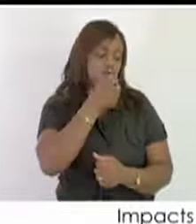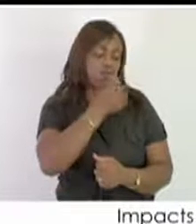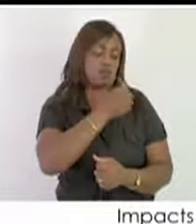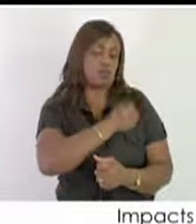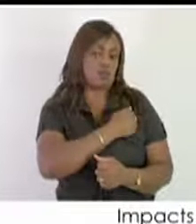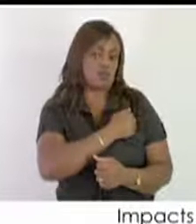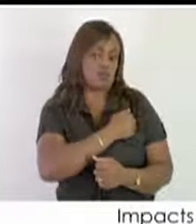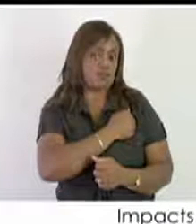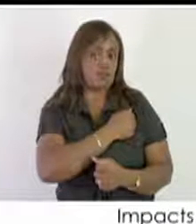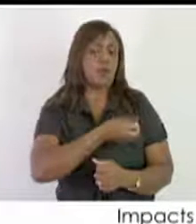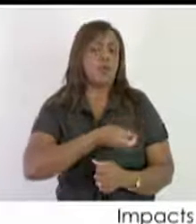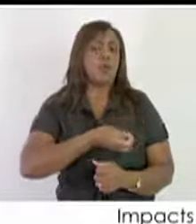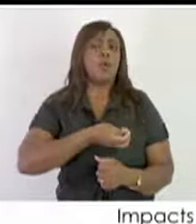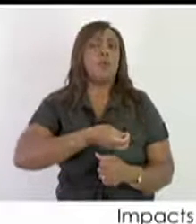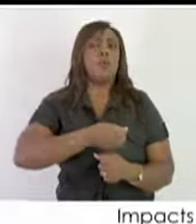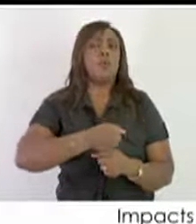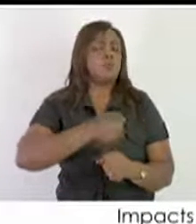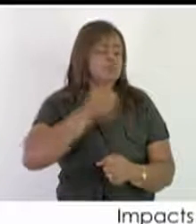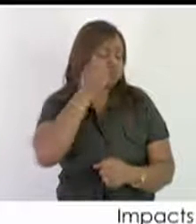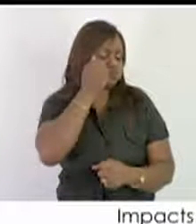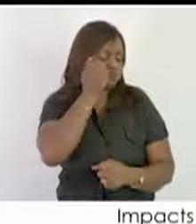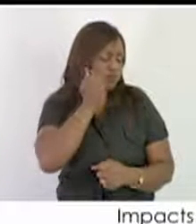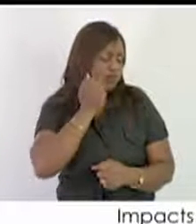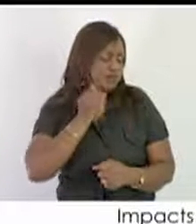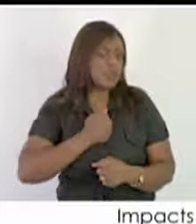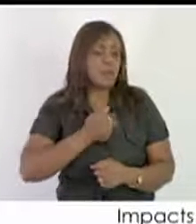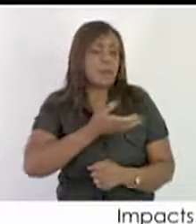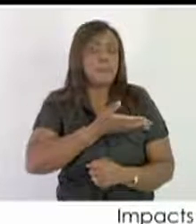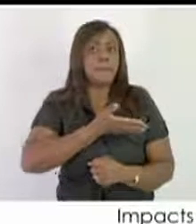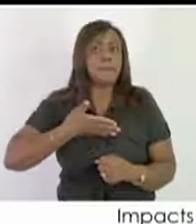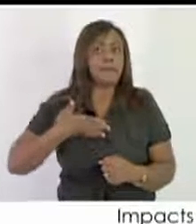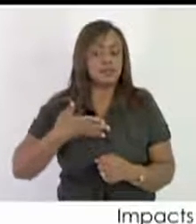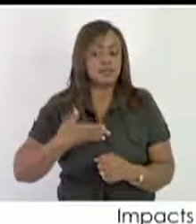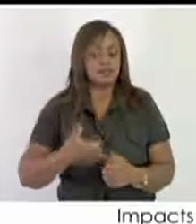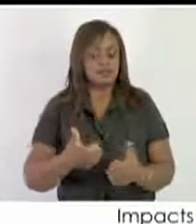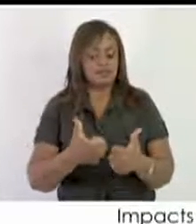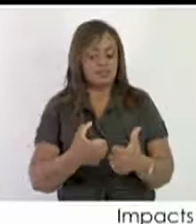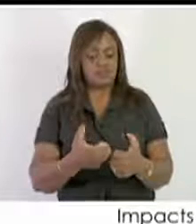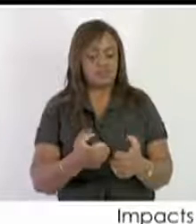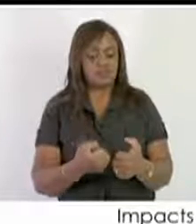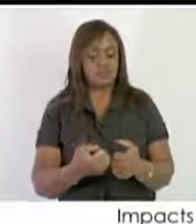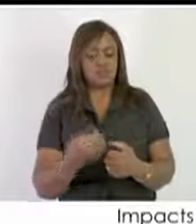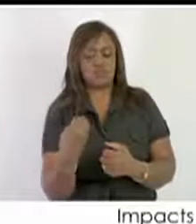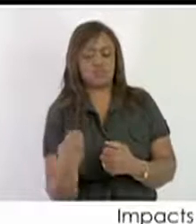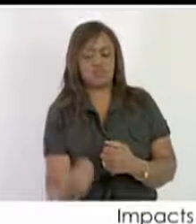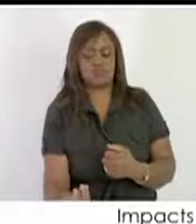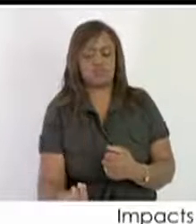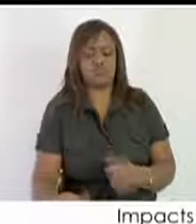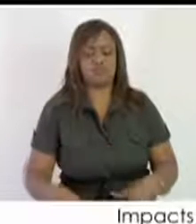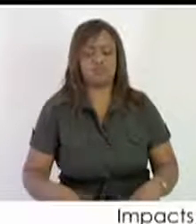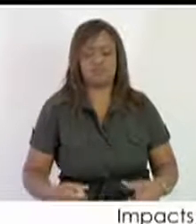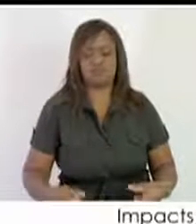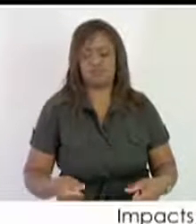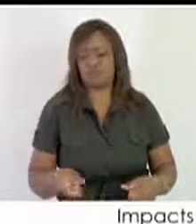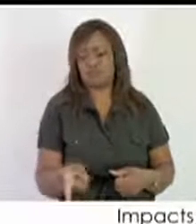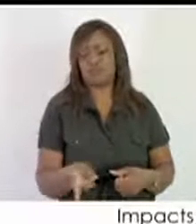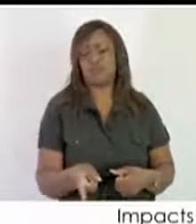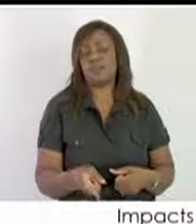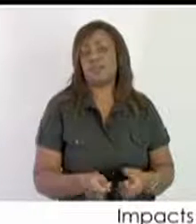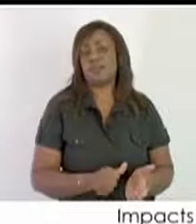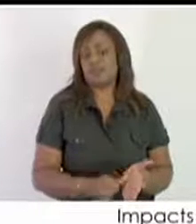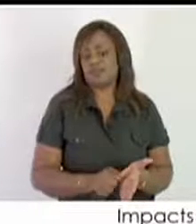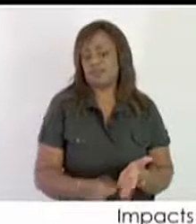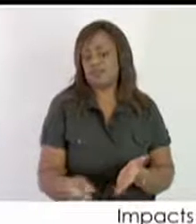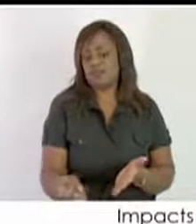Sugar mommies are older, much older ladies that have sexual intercourse or sexual relationship with much younger